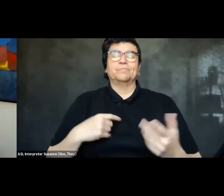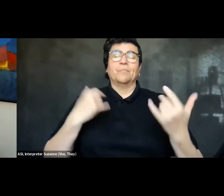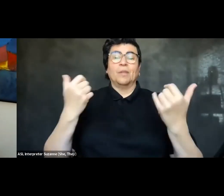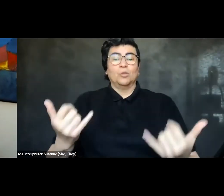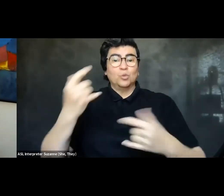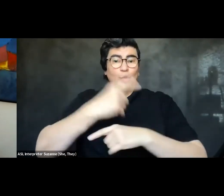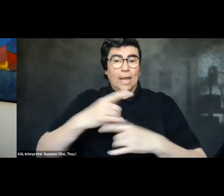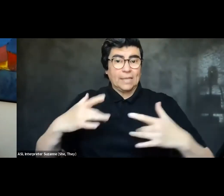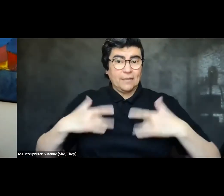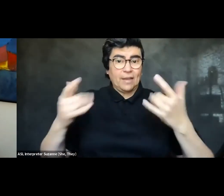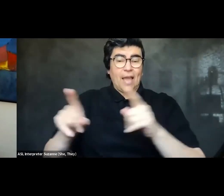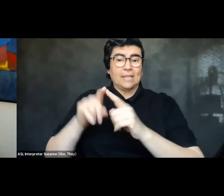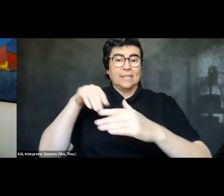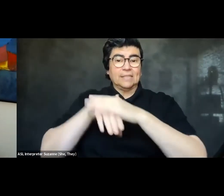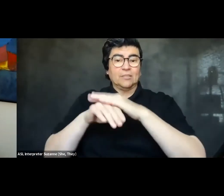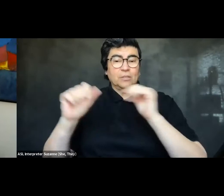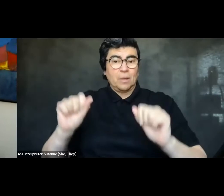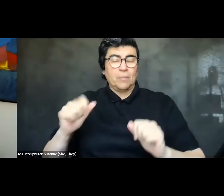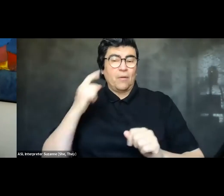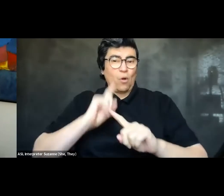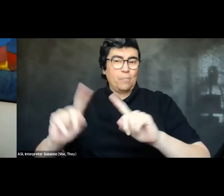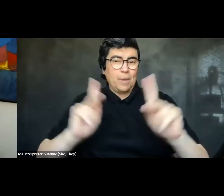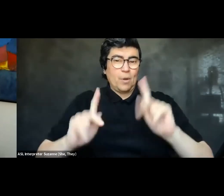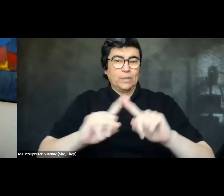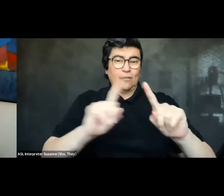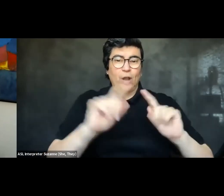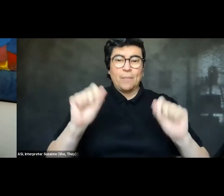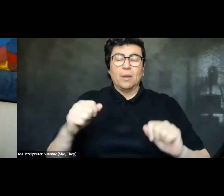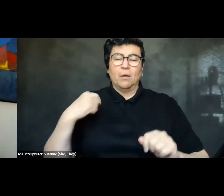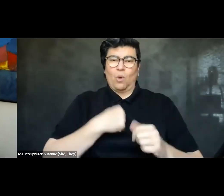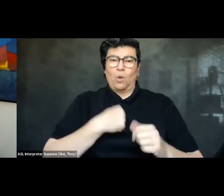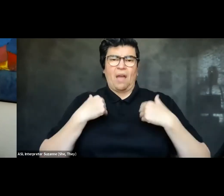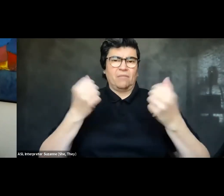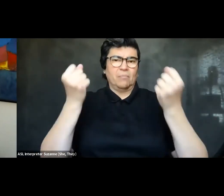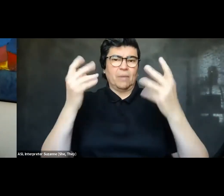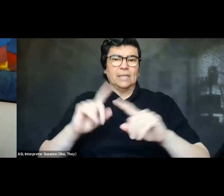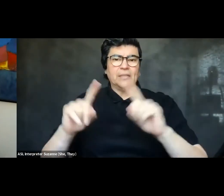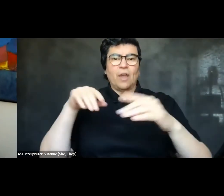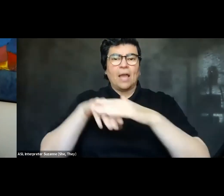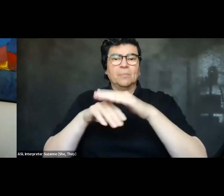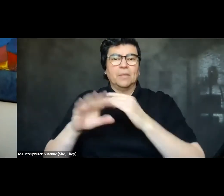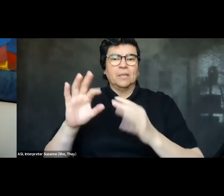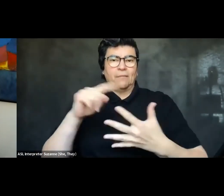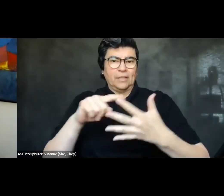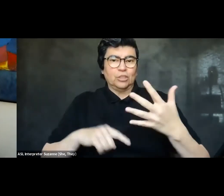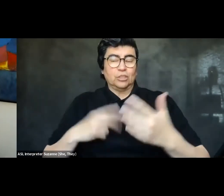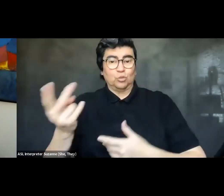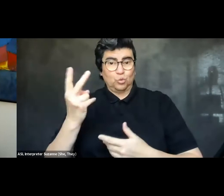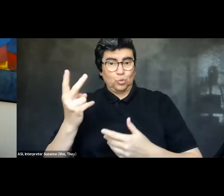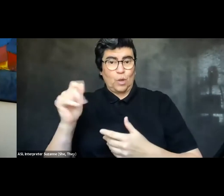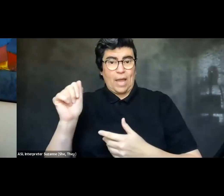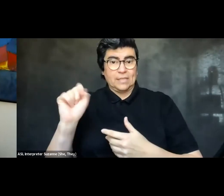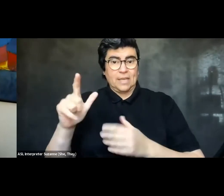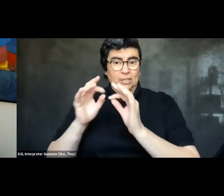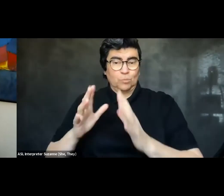event as accessible as possible to those of differing abilities, we have a number of accessibility features. 2 ASL interpreters are